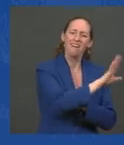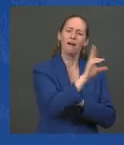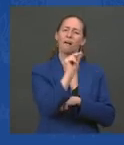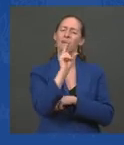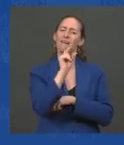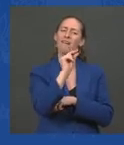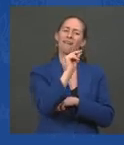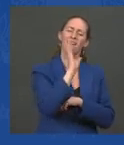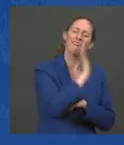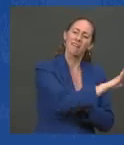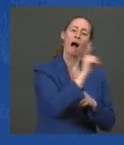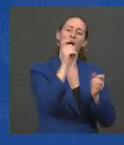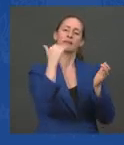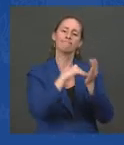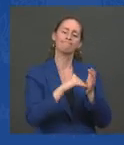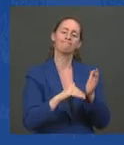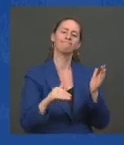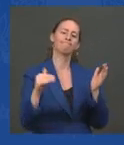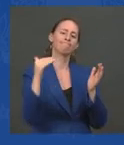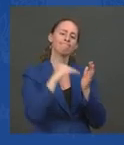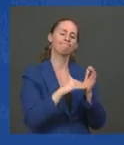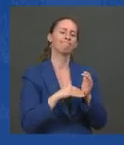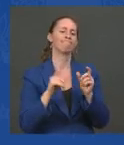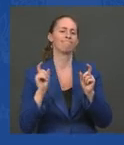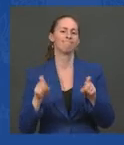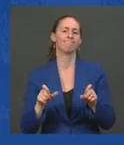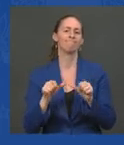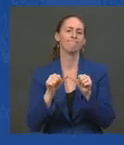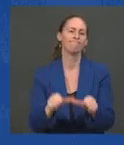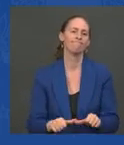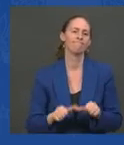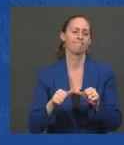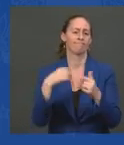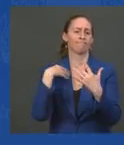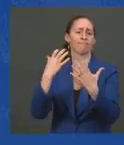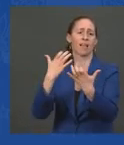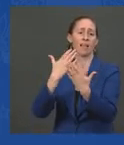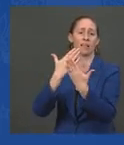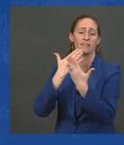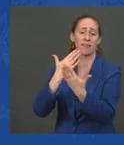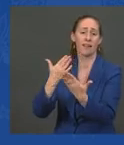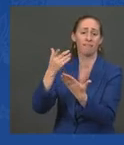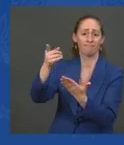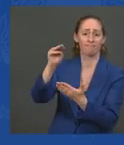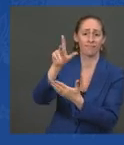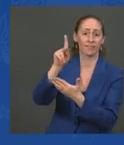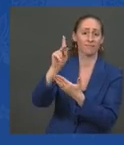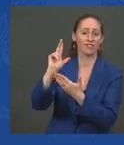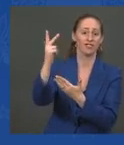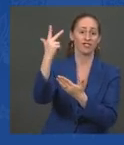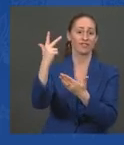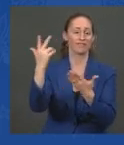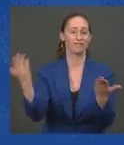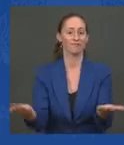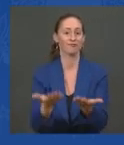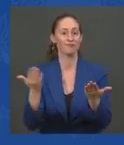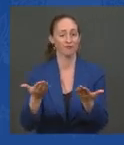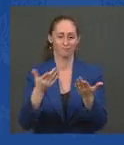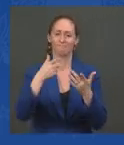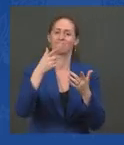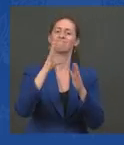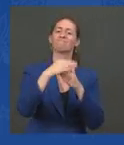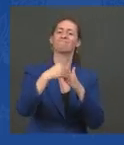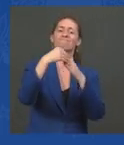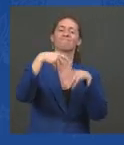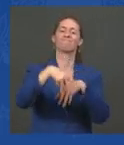to fight back today. I want to thank Martin Luther King III for leading marches on voting rights during the anniversary of the